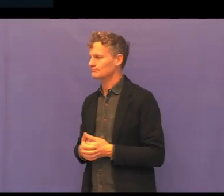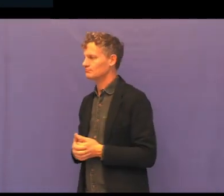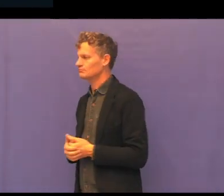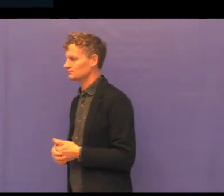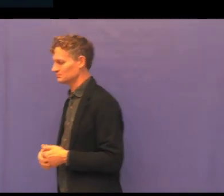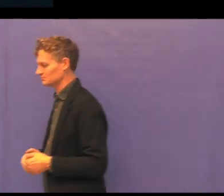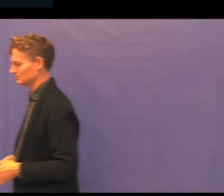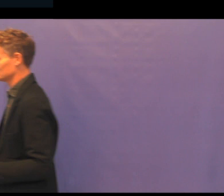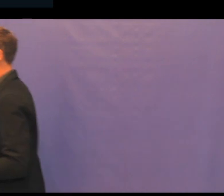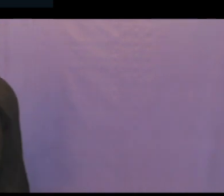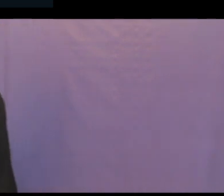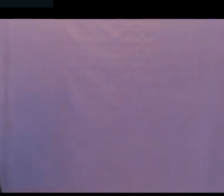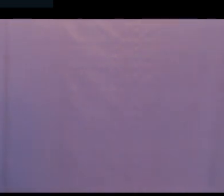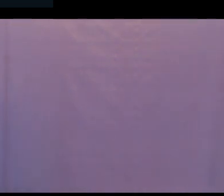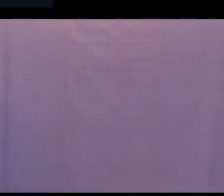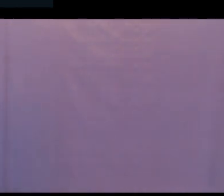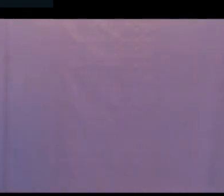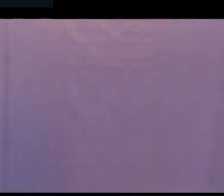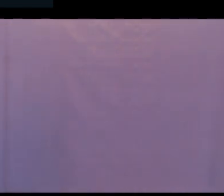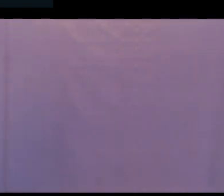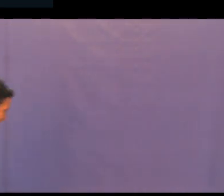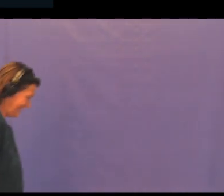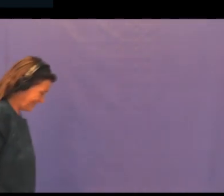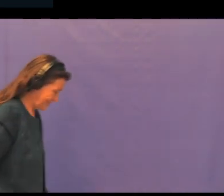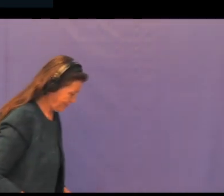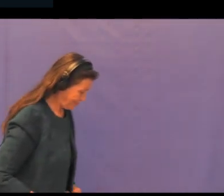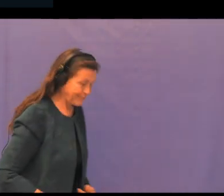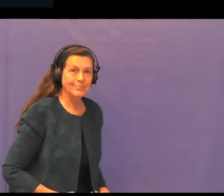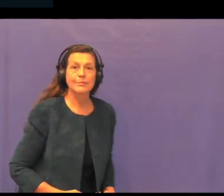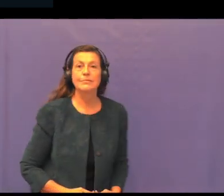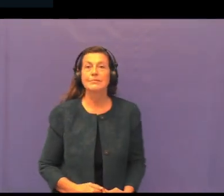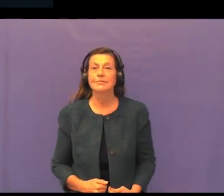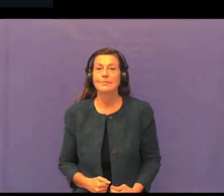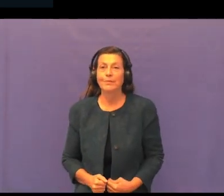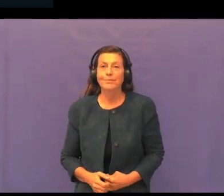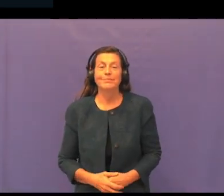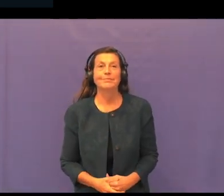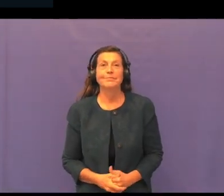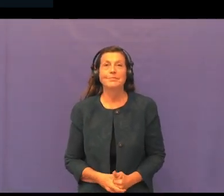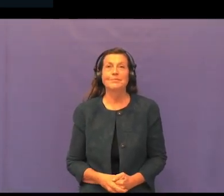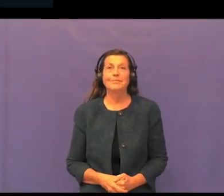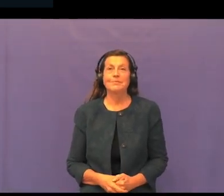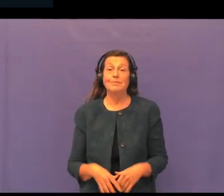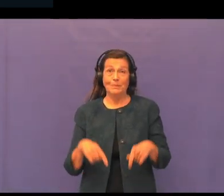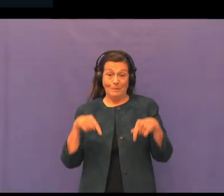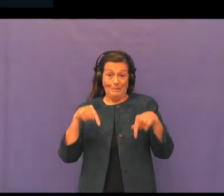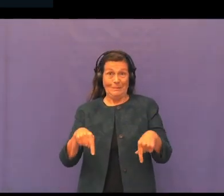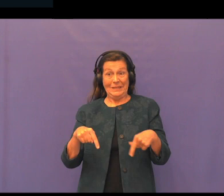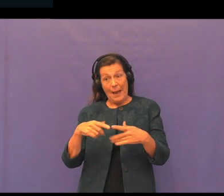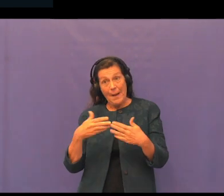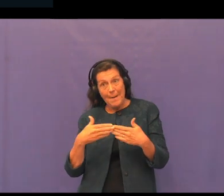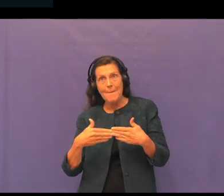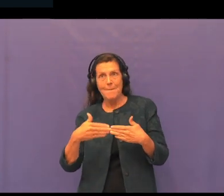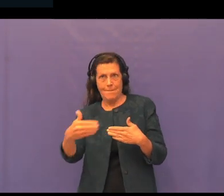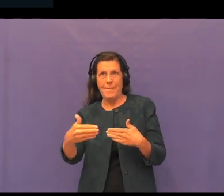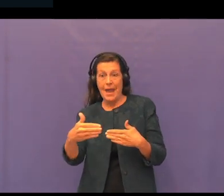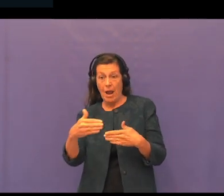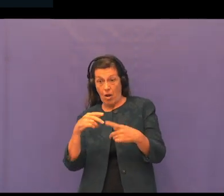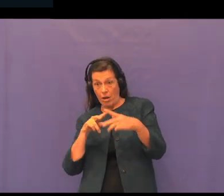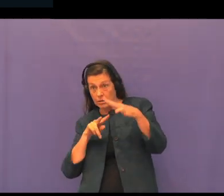the word that came up at the beginning of our session this morning, which is the